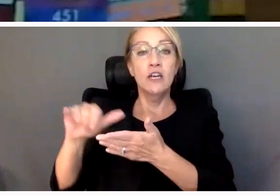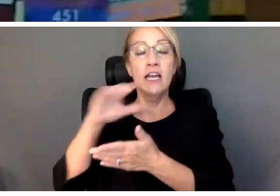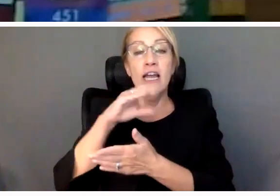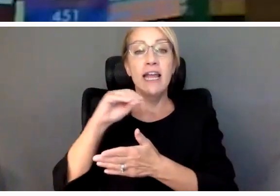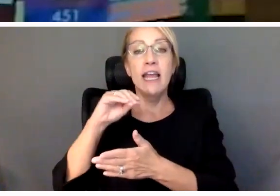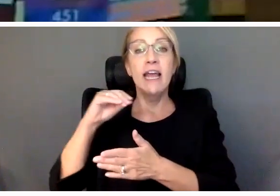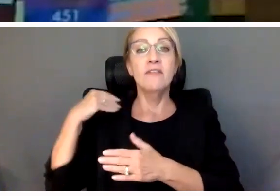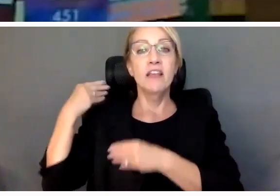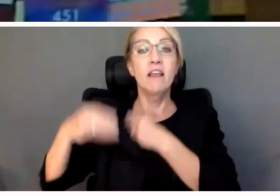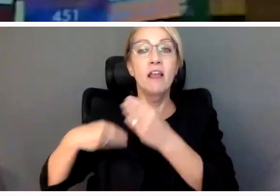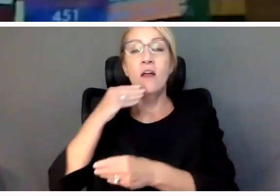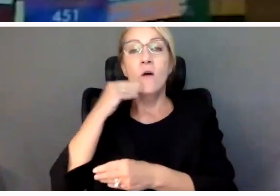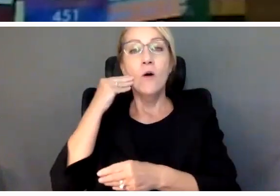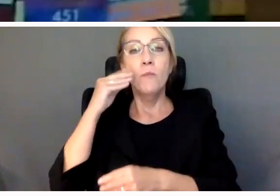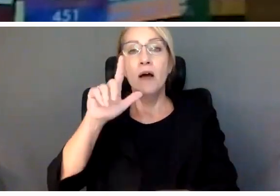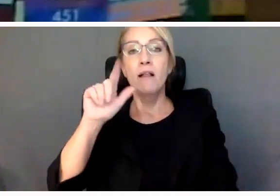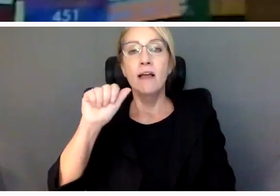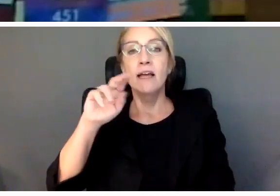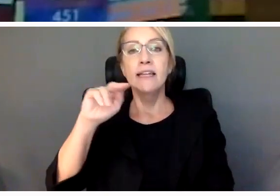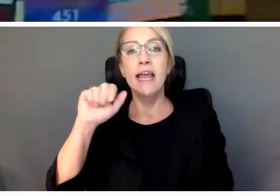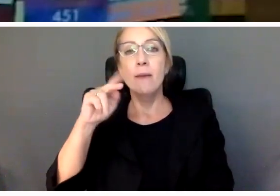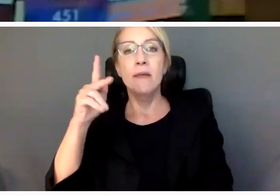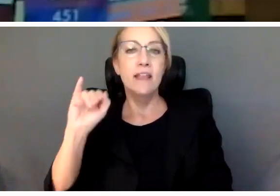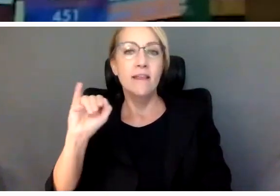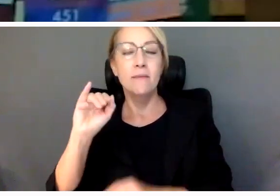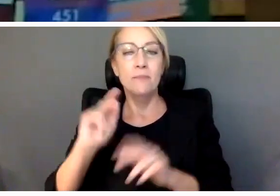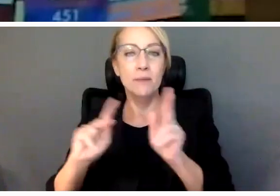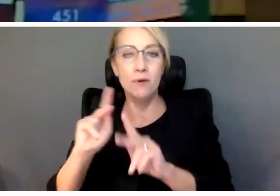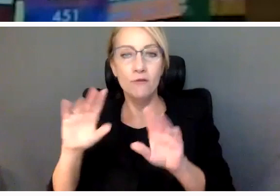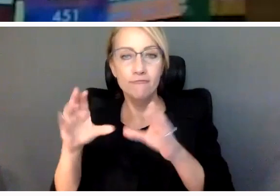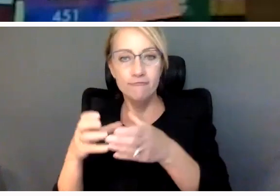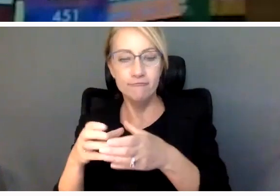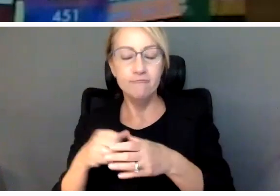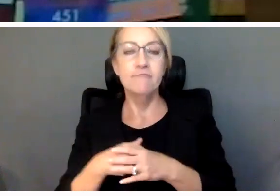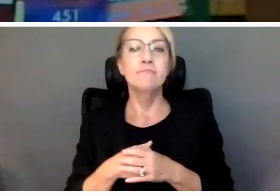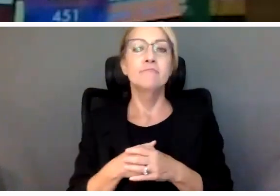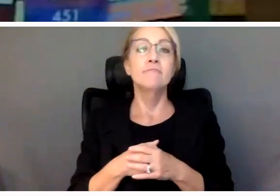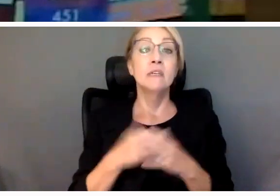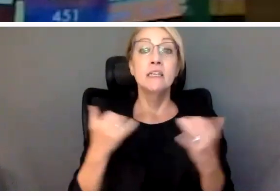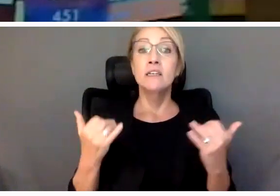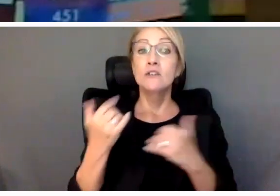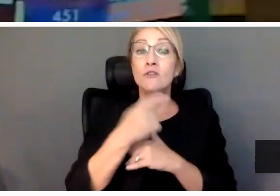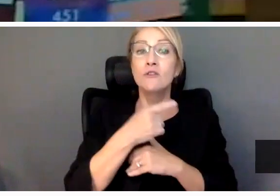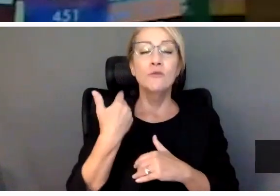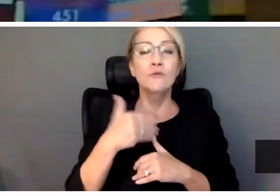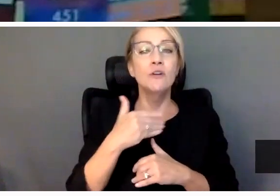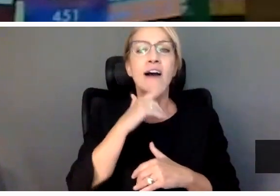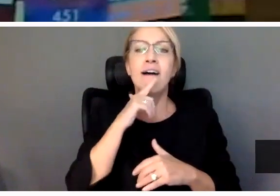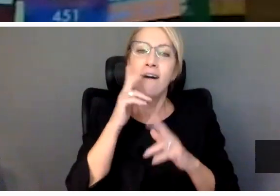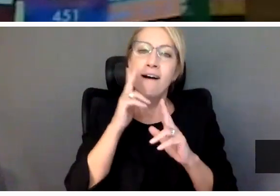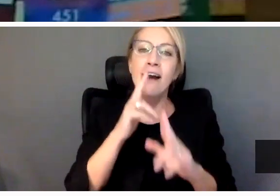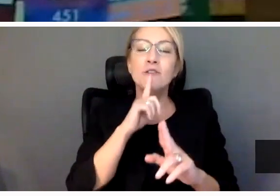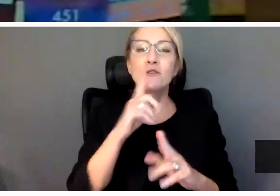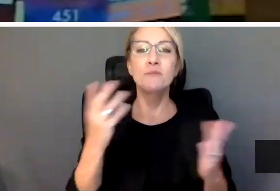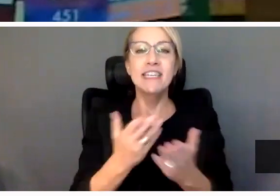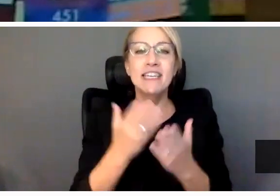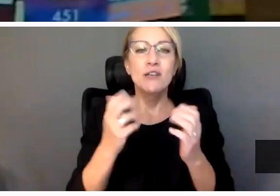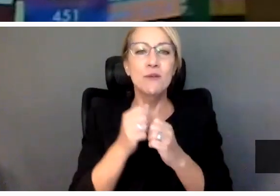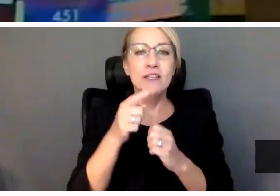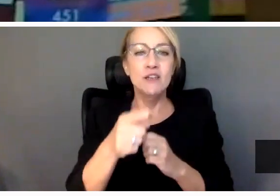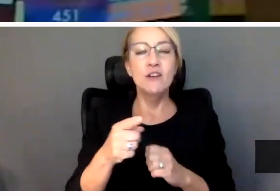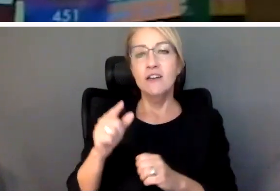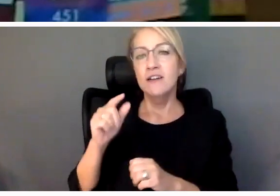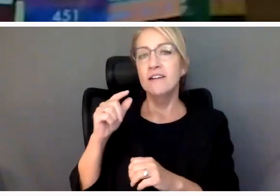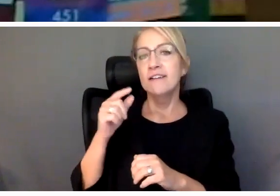people. It is an honor to be here with you today. Small fact about me, I was